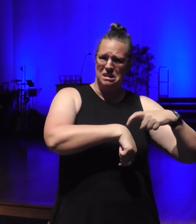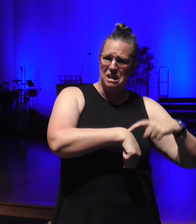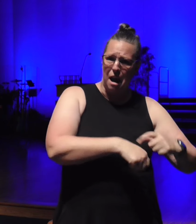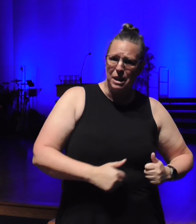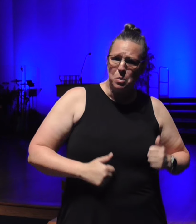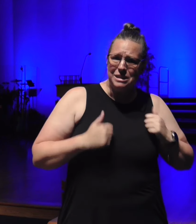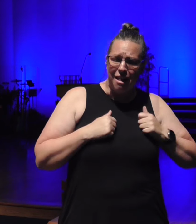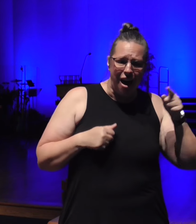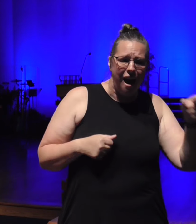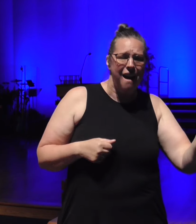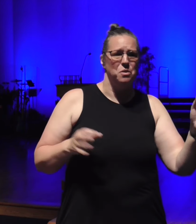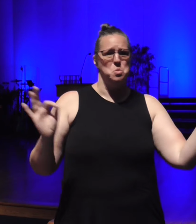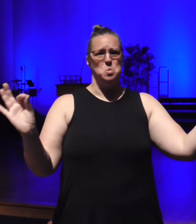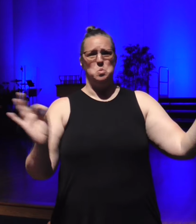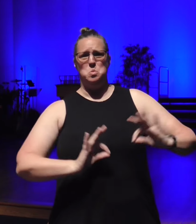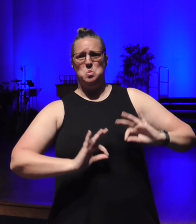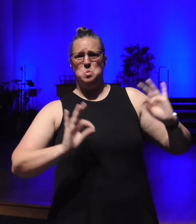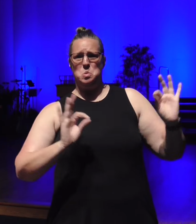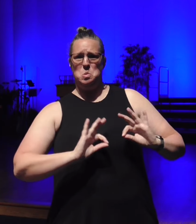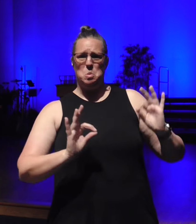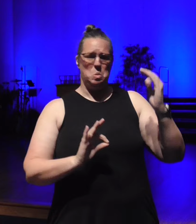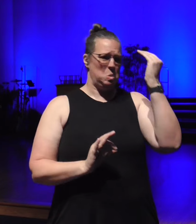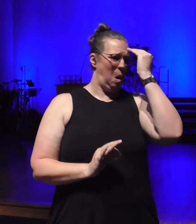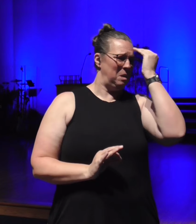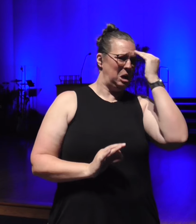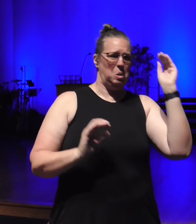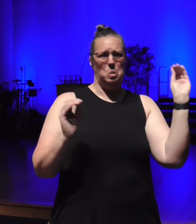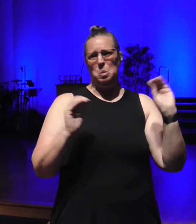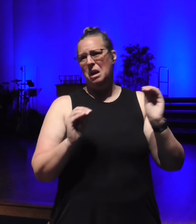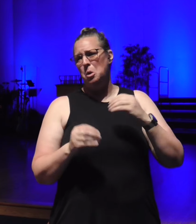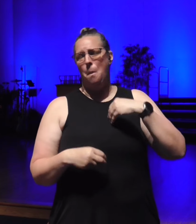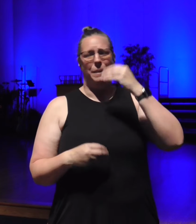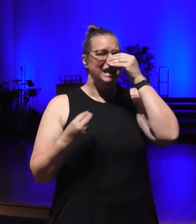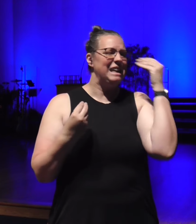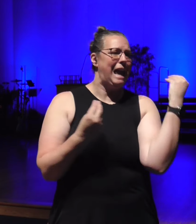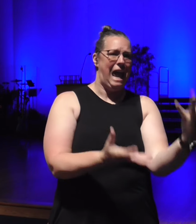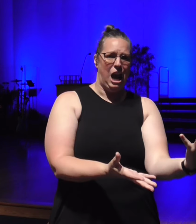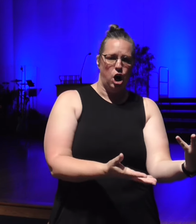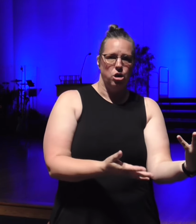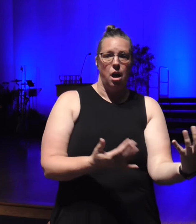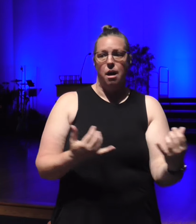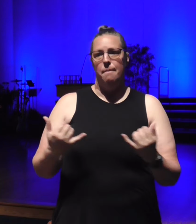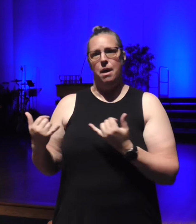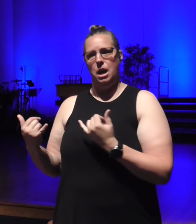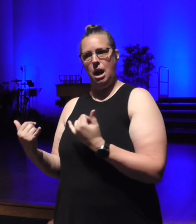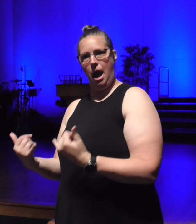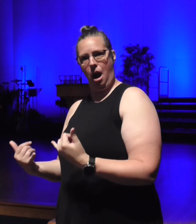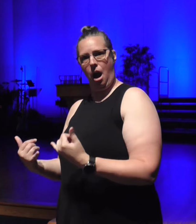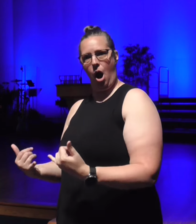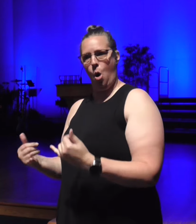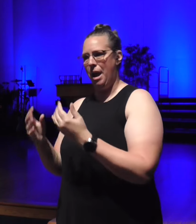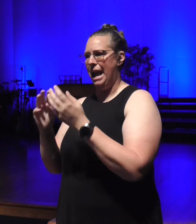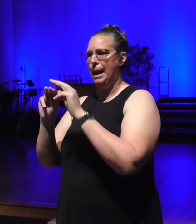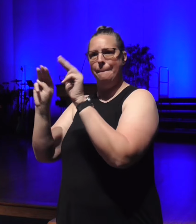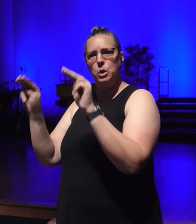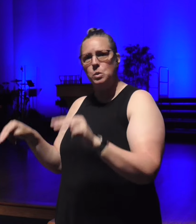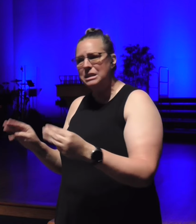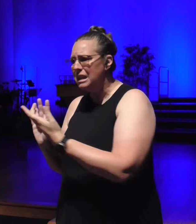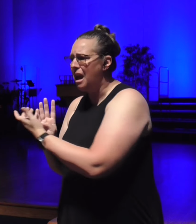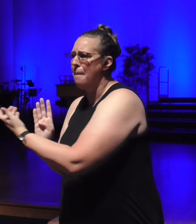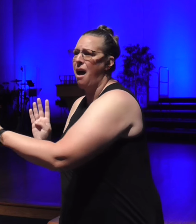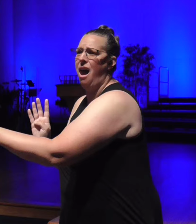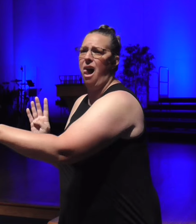disregarded during his lifetime. They're featured on the walls of this museum. And not only that, there are tourists